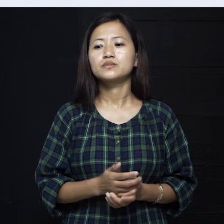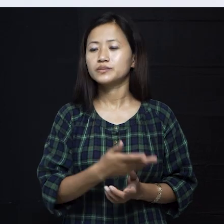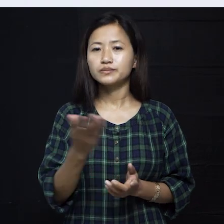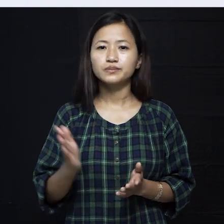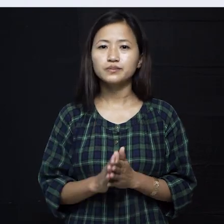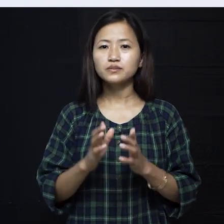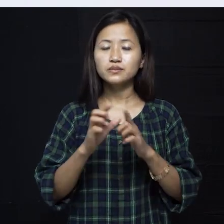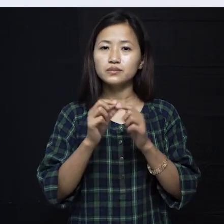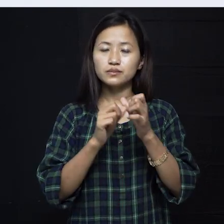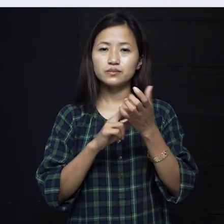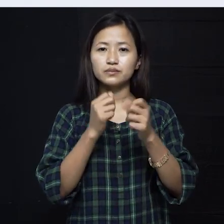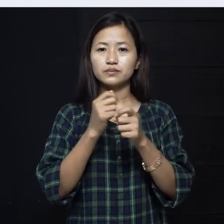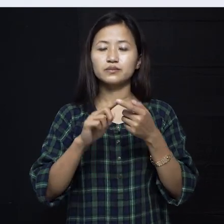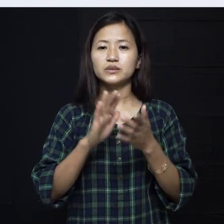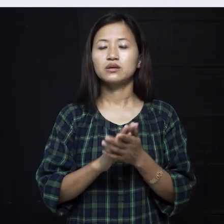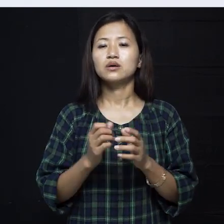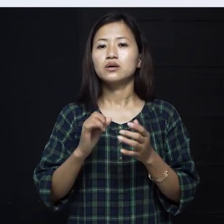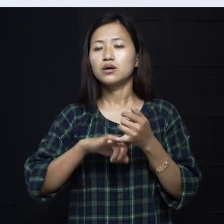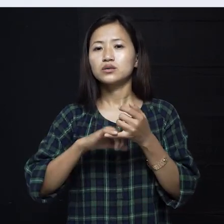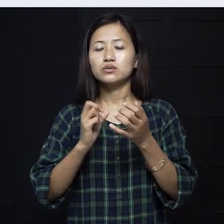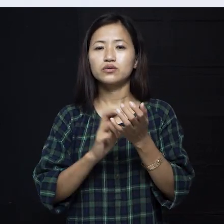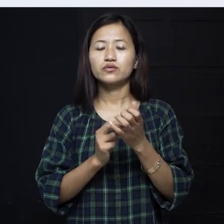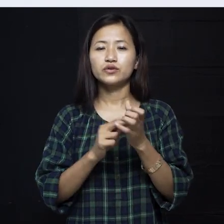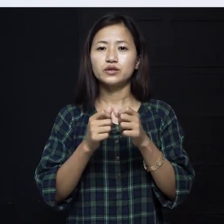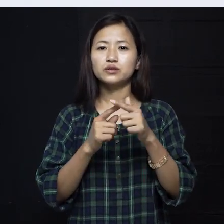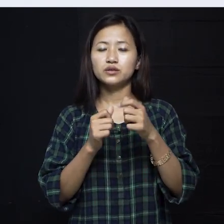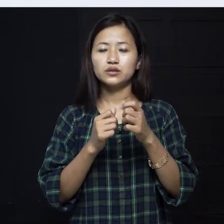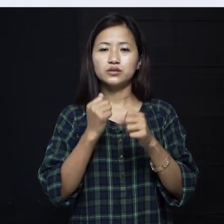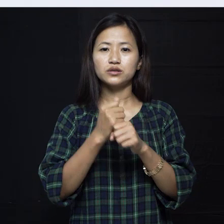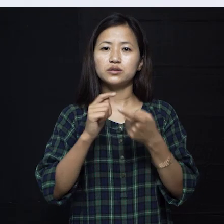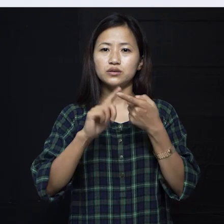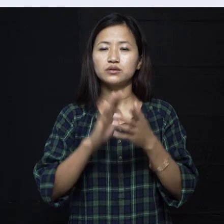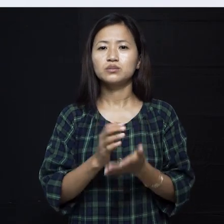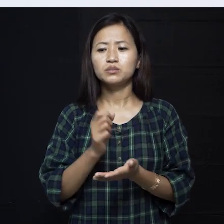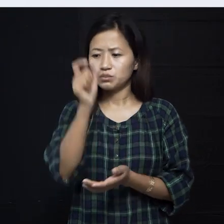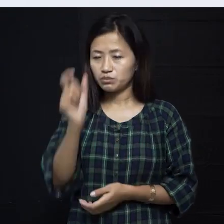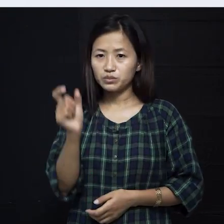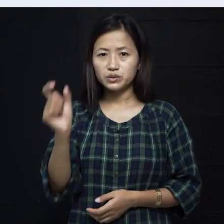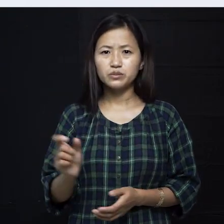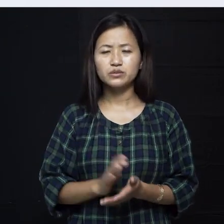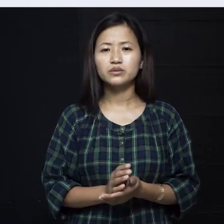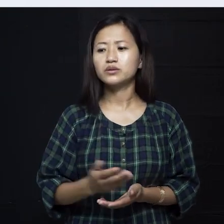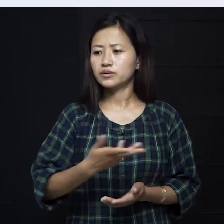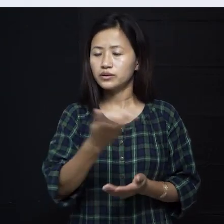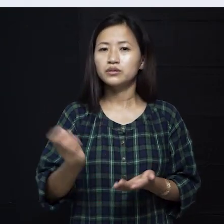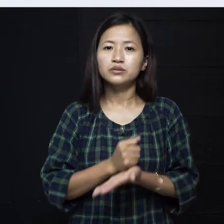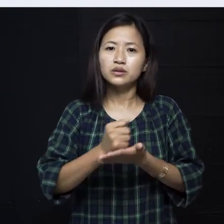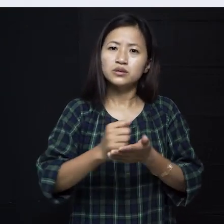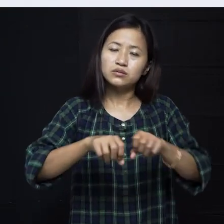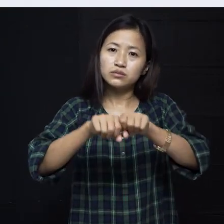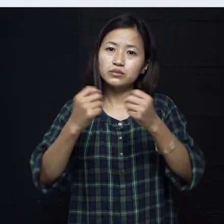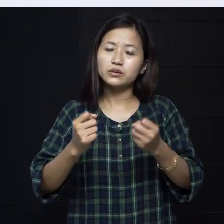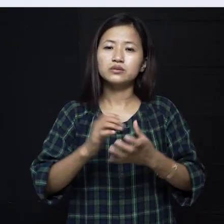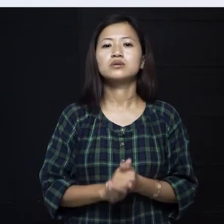also danger of sabotage. Sabotage means where people, they try to spoil it. Okay, they try to break it down.